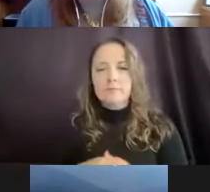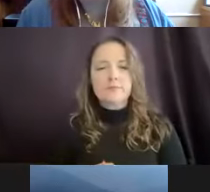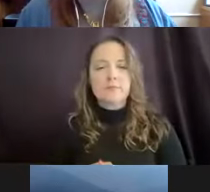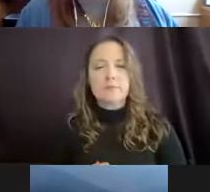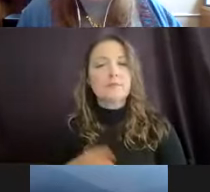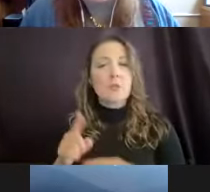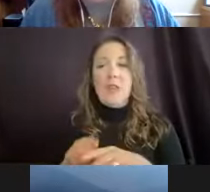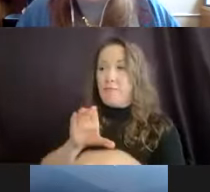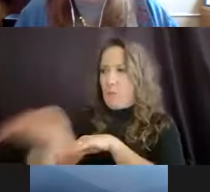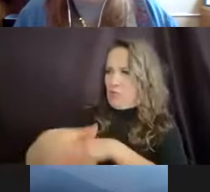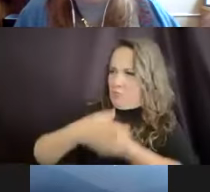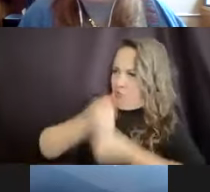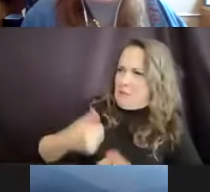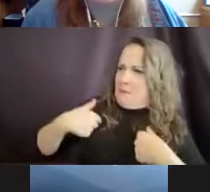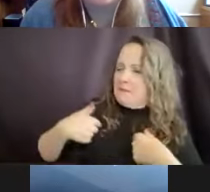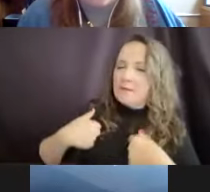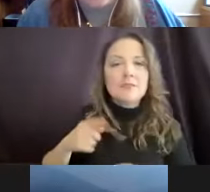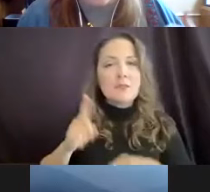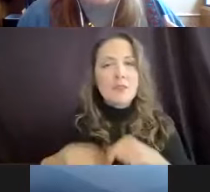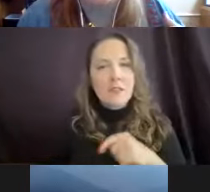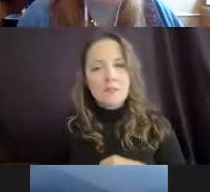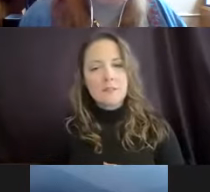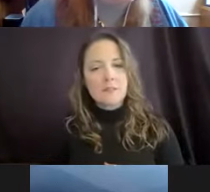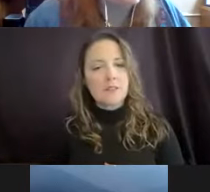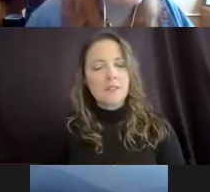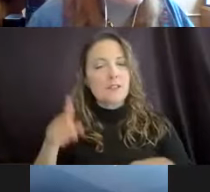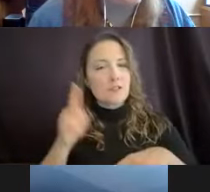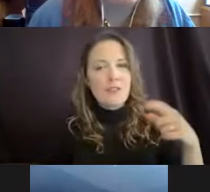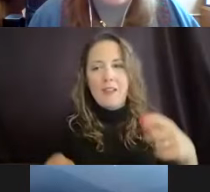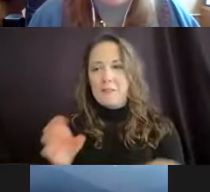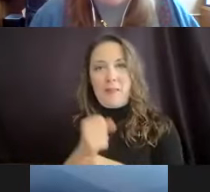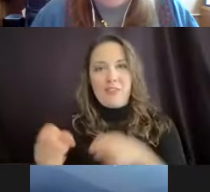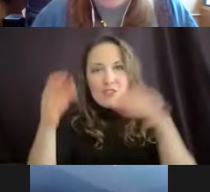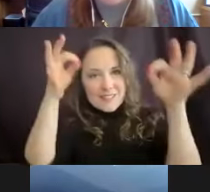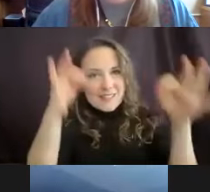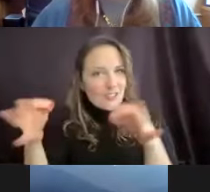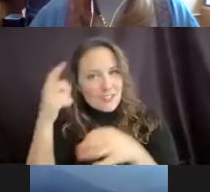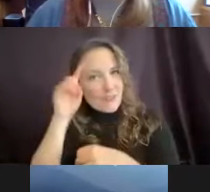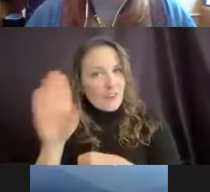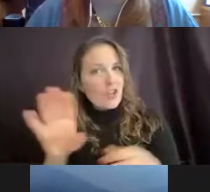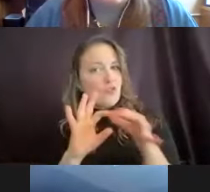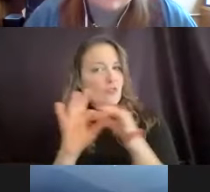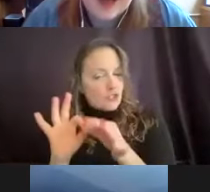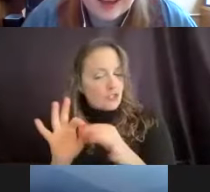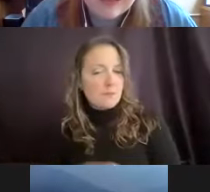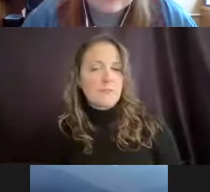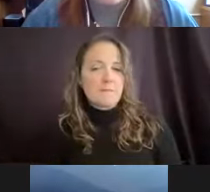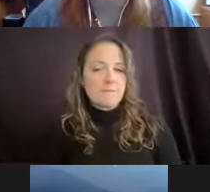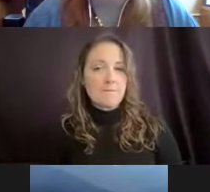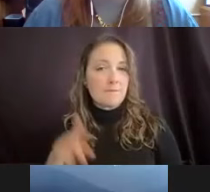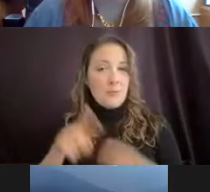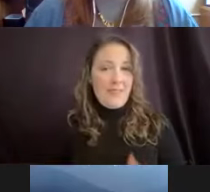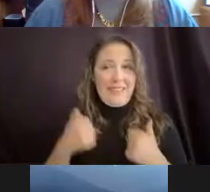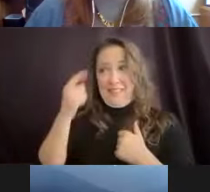you. You can't force them to make a certain decision or leave a relationship that you don't like. You can't live their